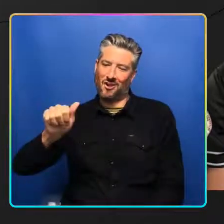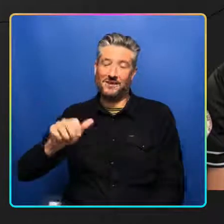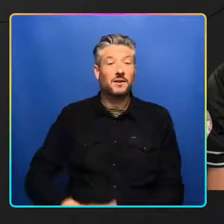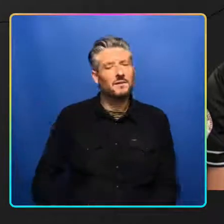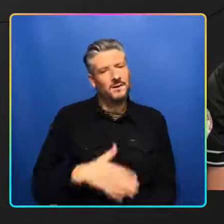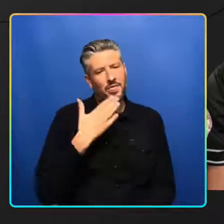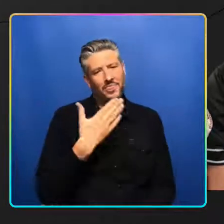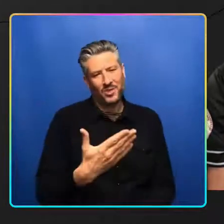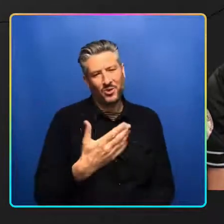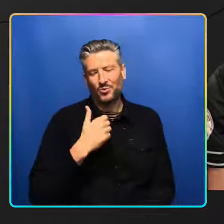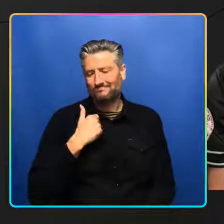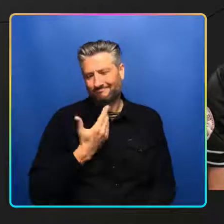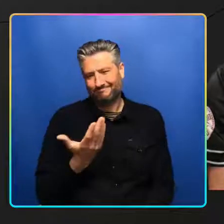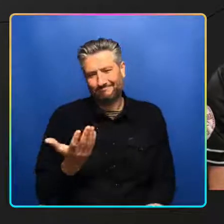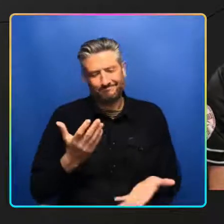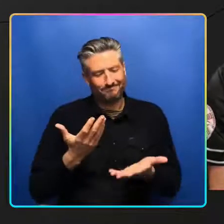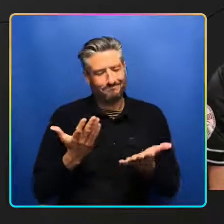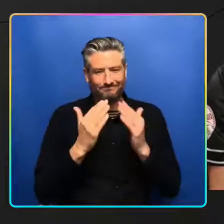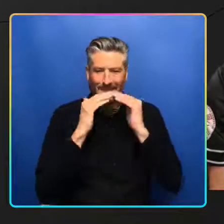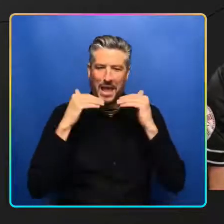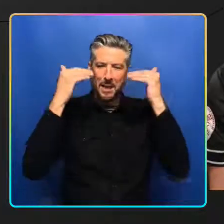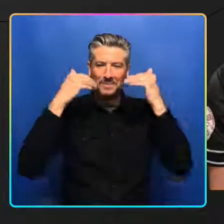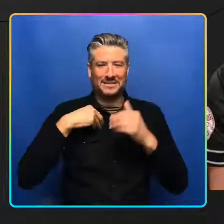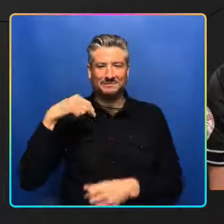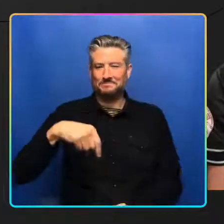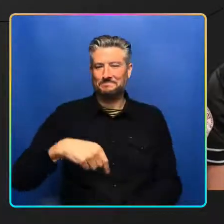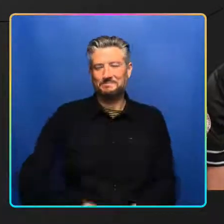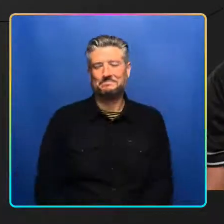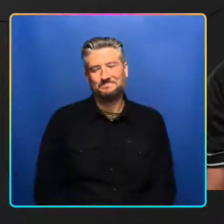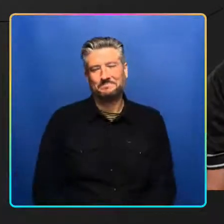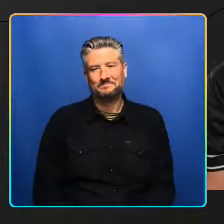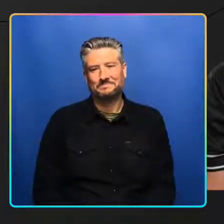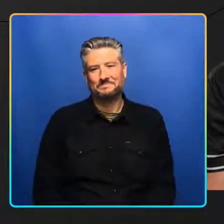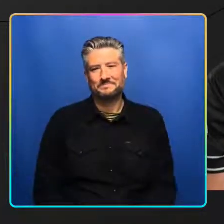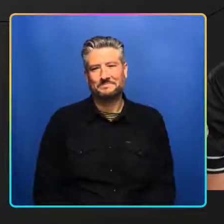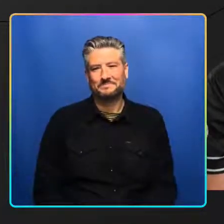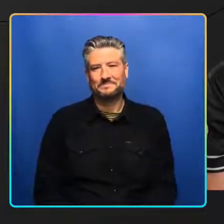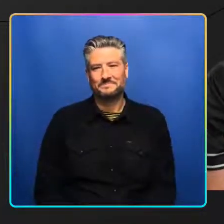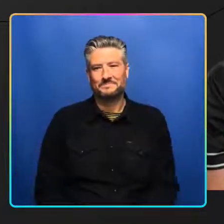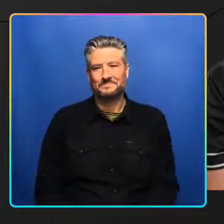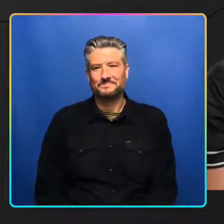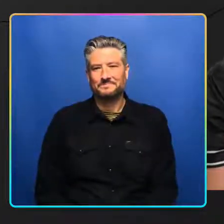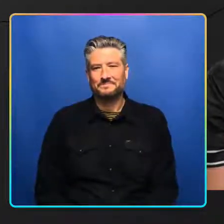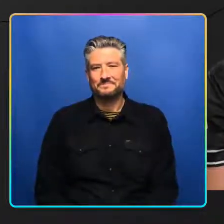always. Thank you. Thank you.